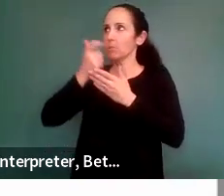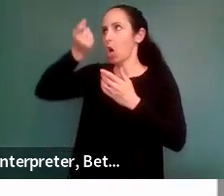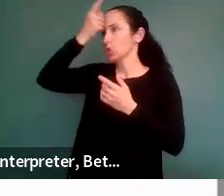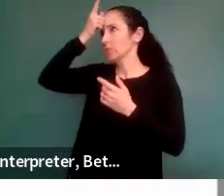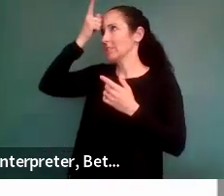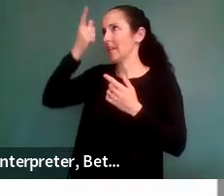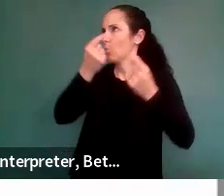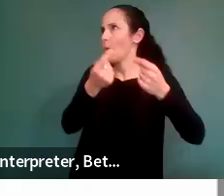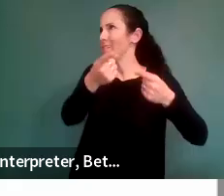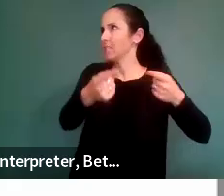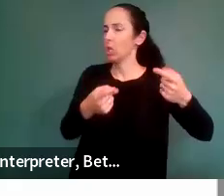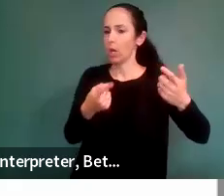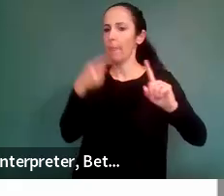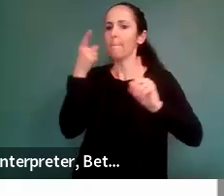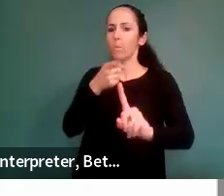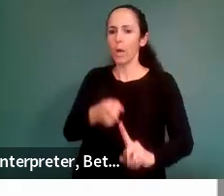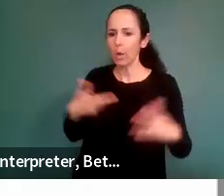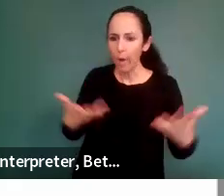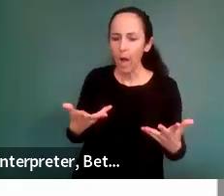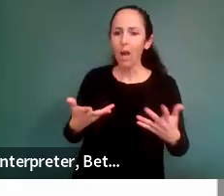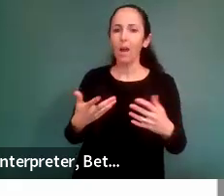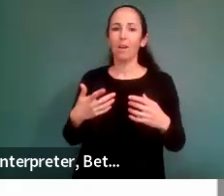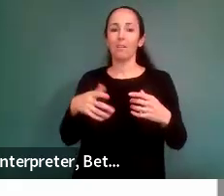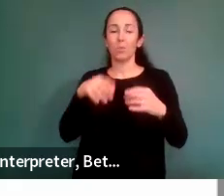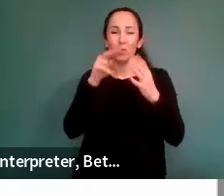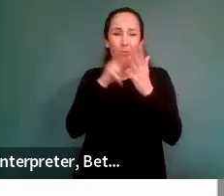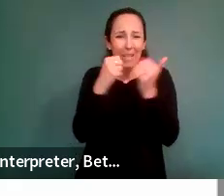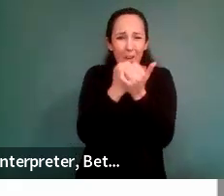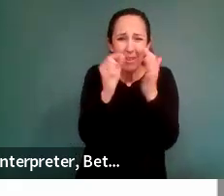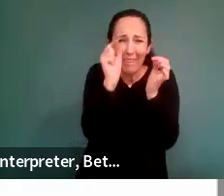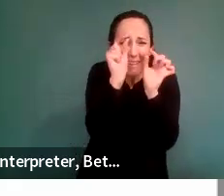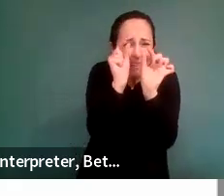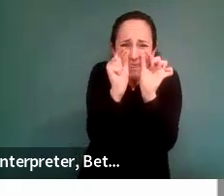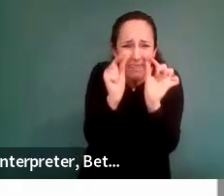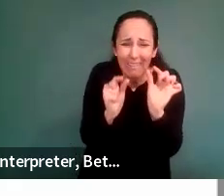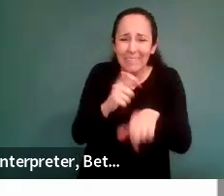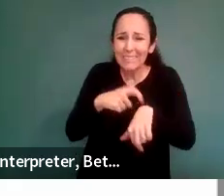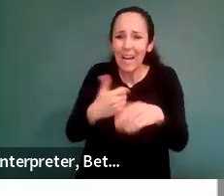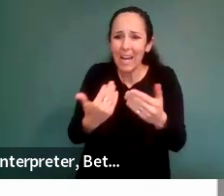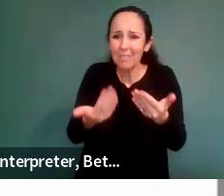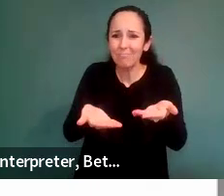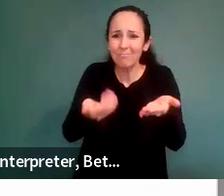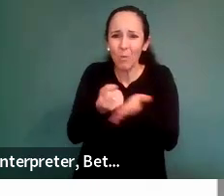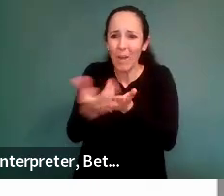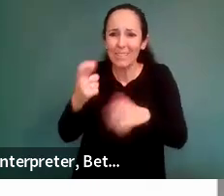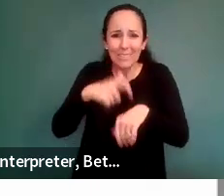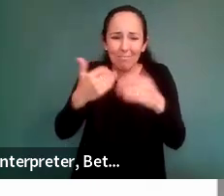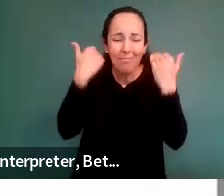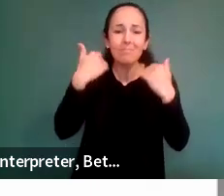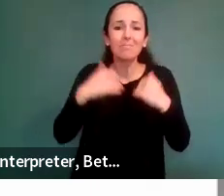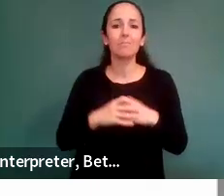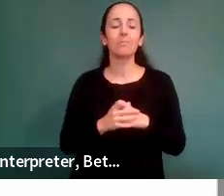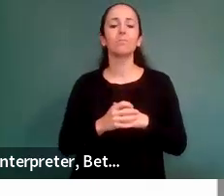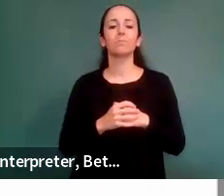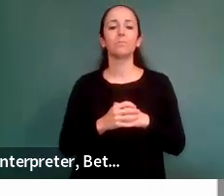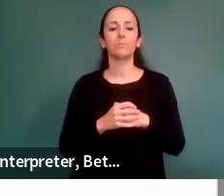is standing out on the web page or the content that we're looking at. The next feature I want to point out is A young girl with visual